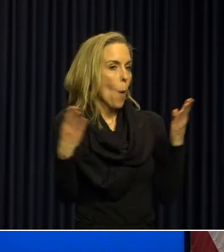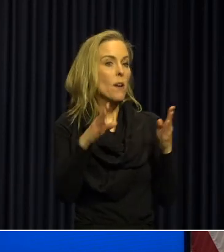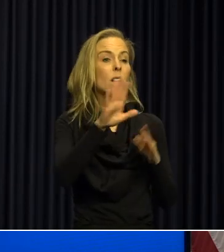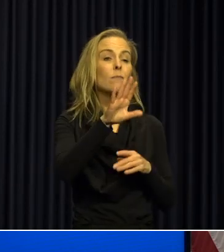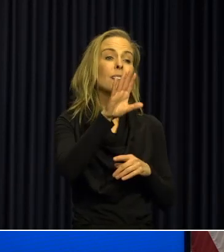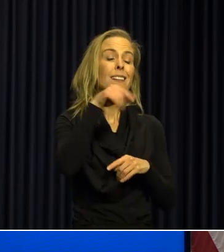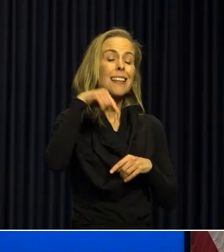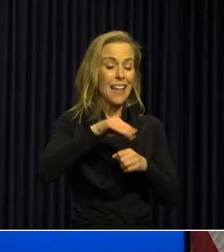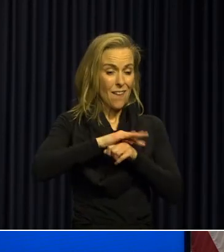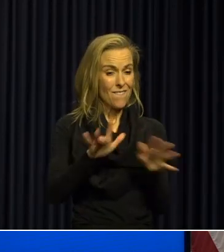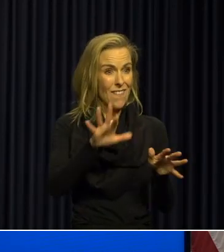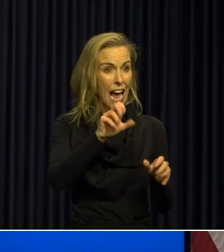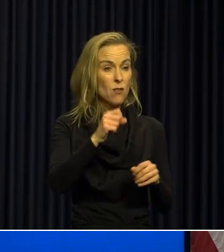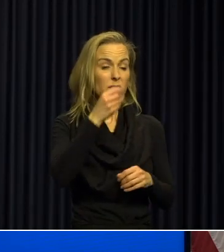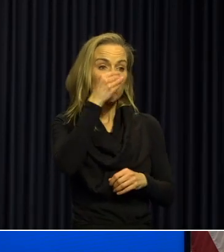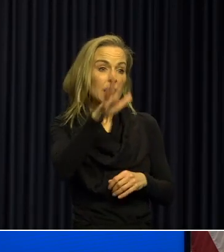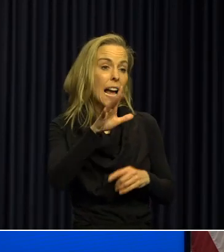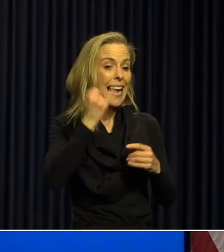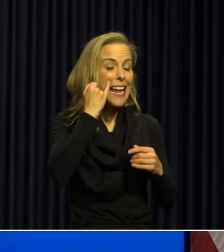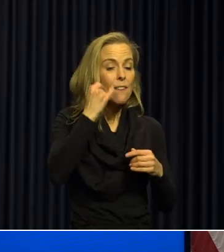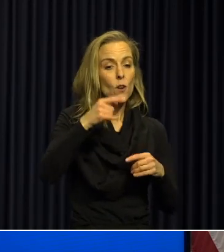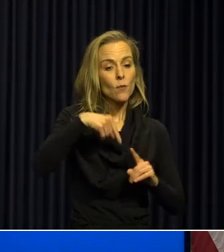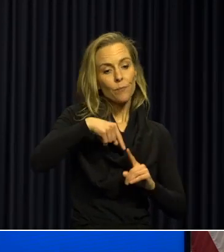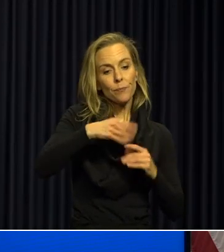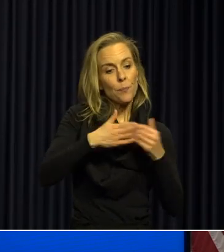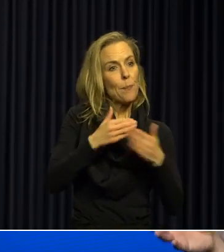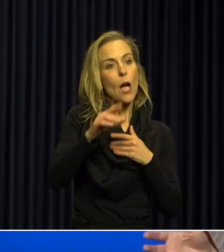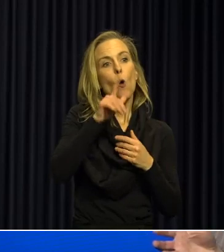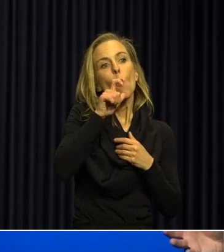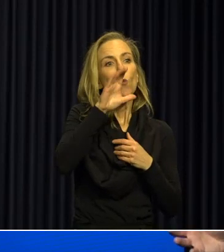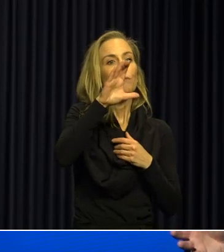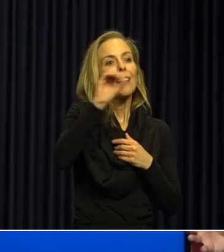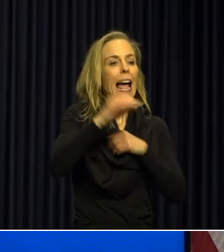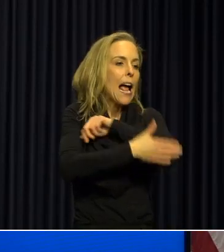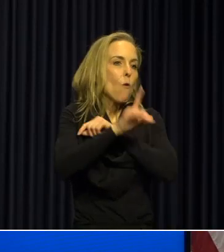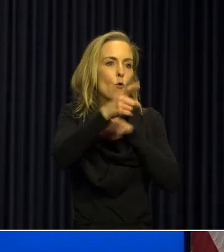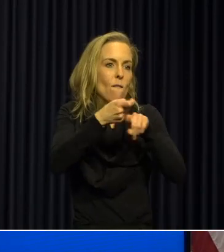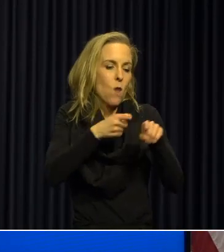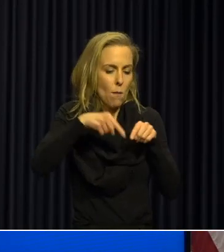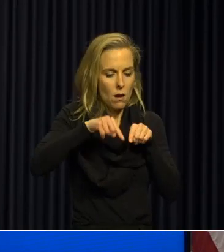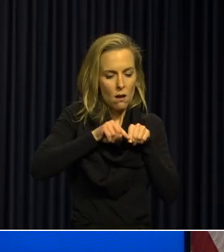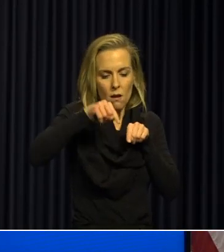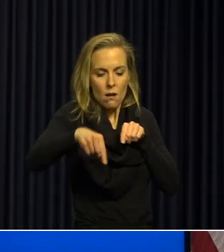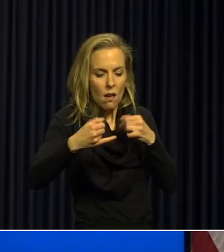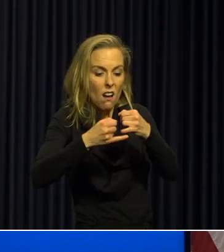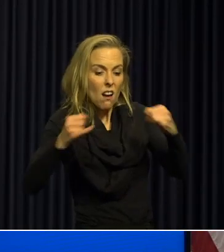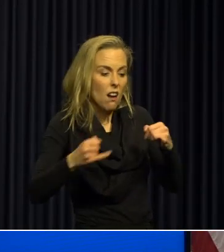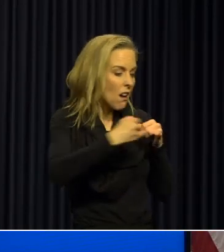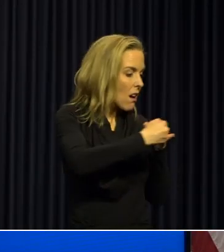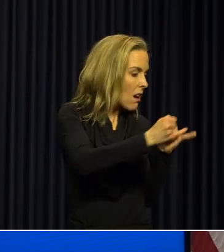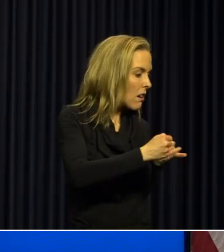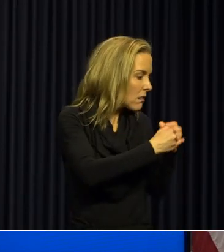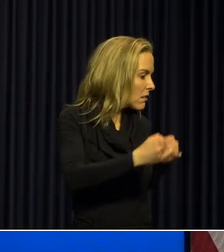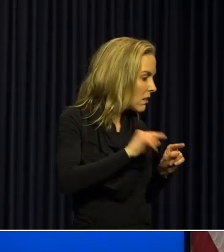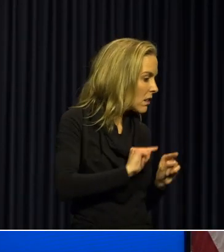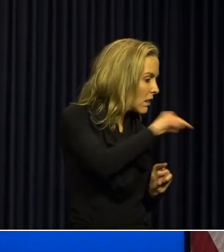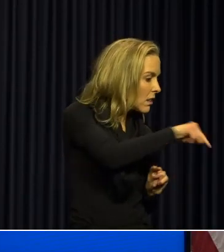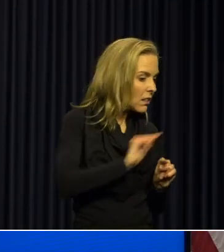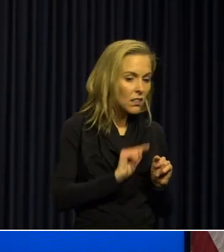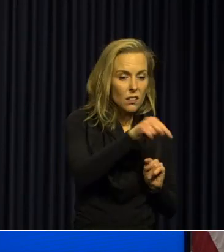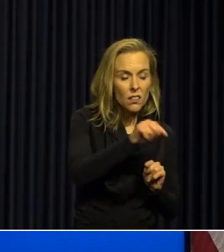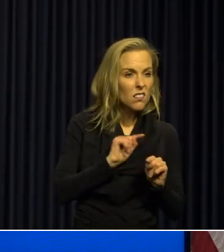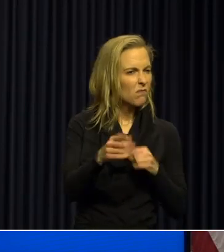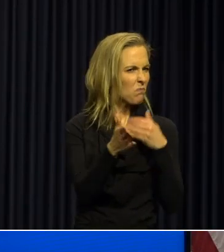this is even a county where people drive over to Fayette County or back and forth or from surrounding counties to work. I